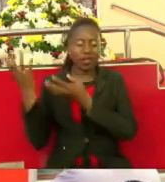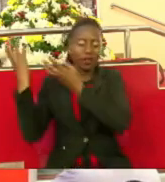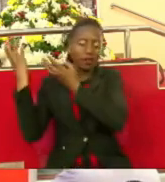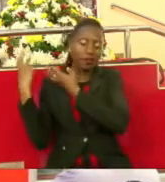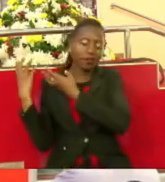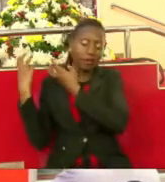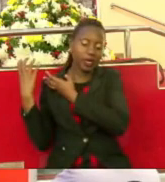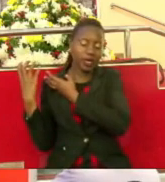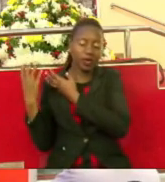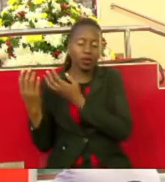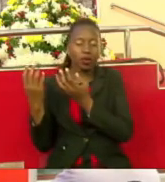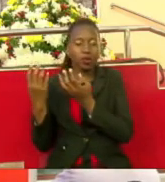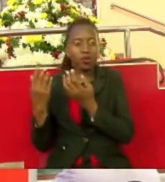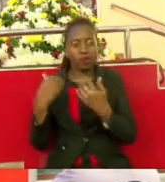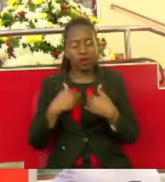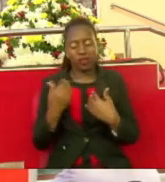A man should be free.